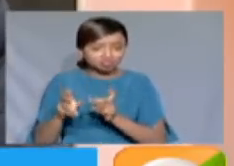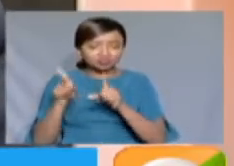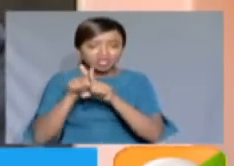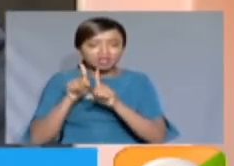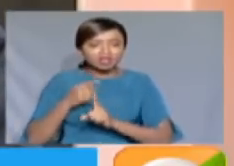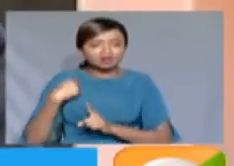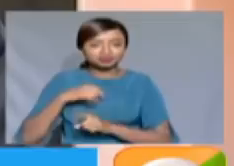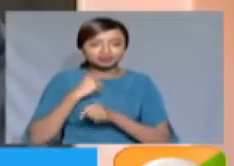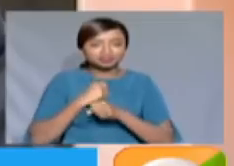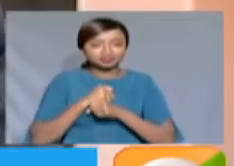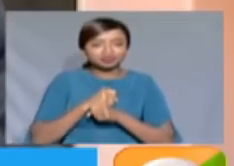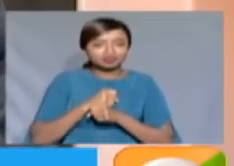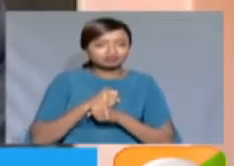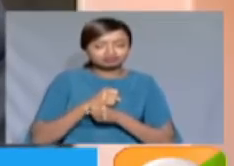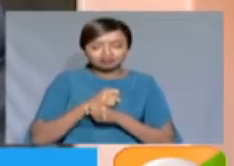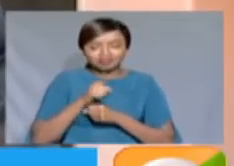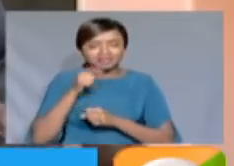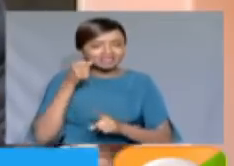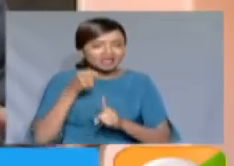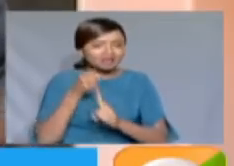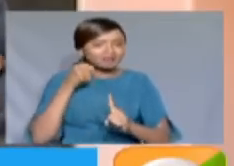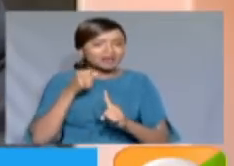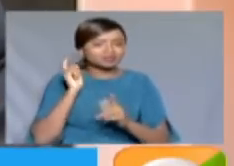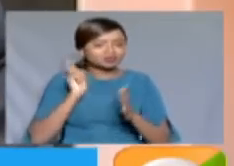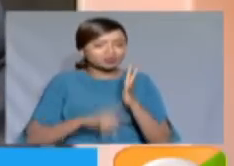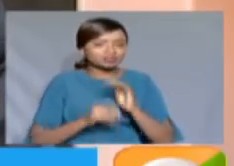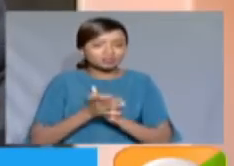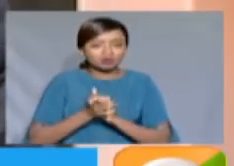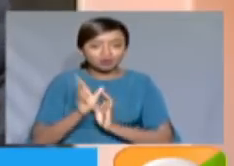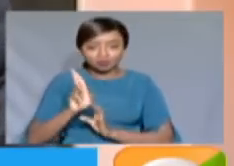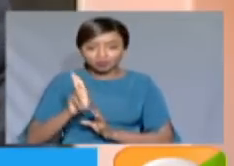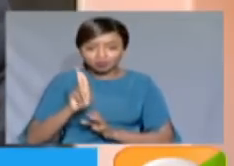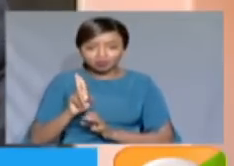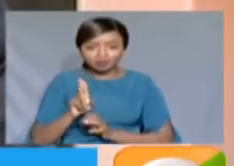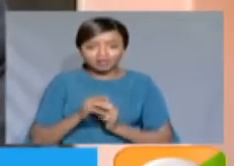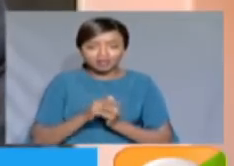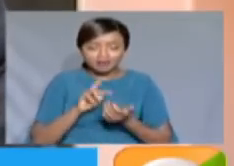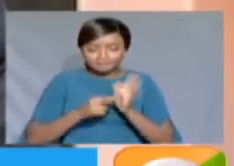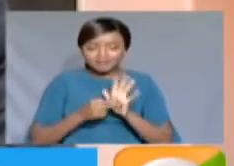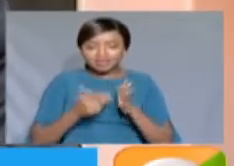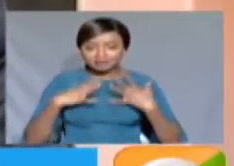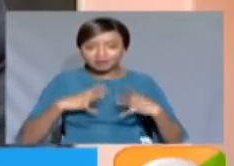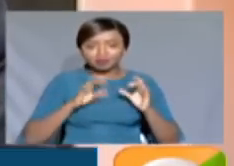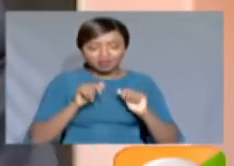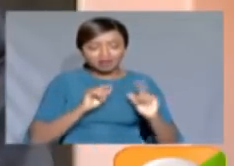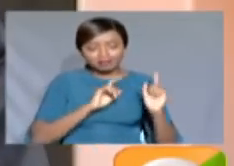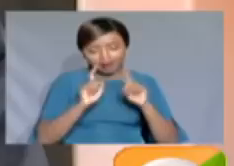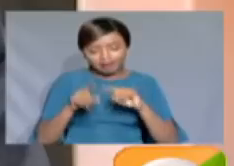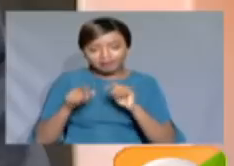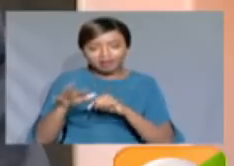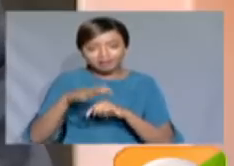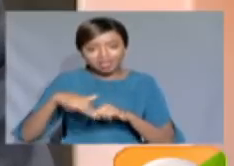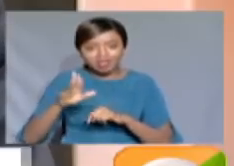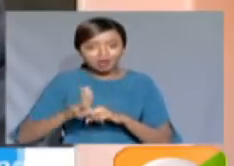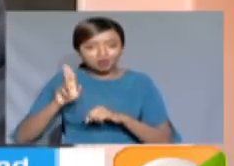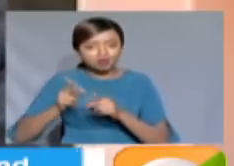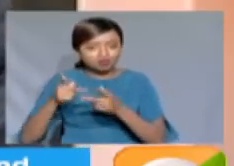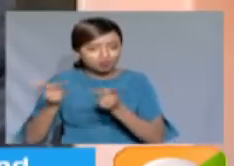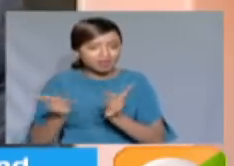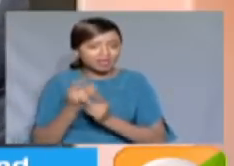lot on Uhuru Park, so that the Uhuru Park then can also be a place of choice when people are in Nairobi. You're saying